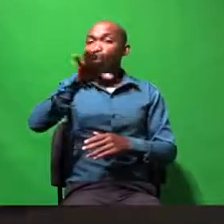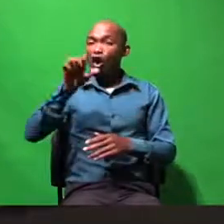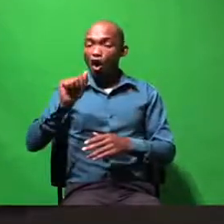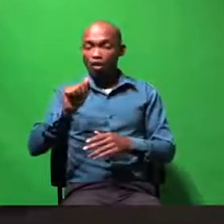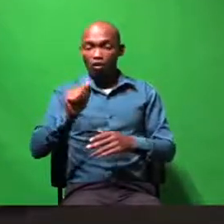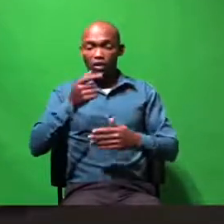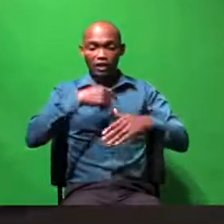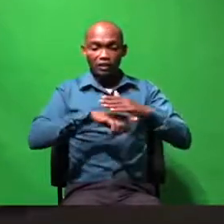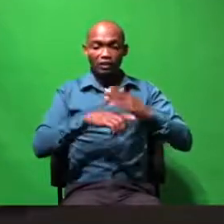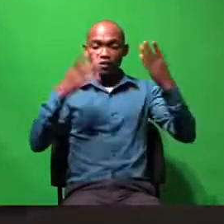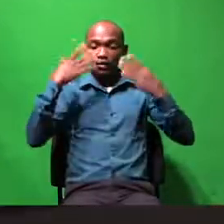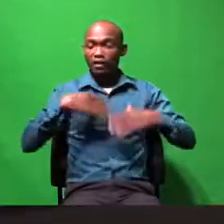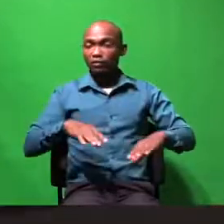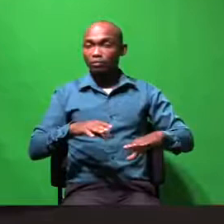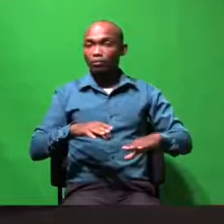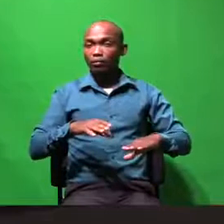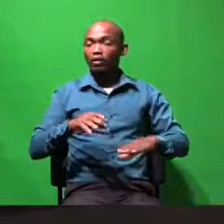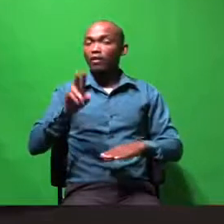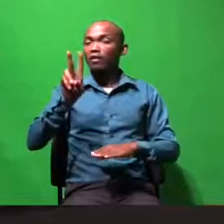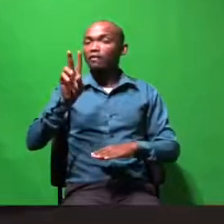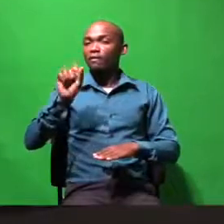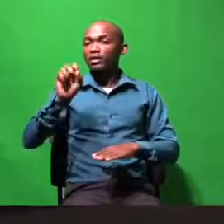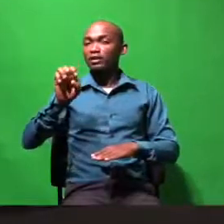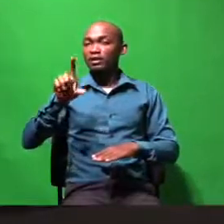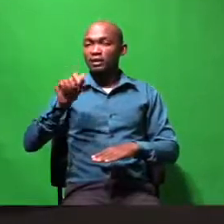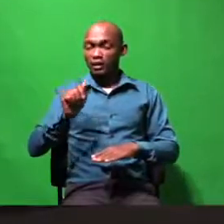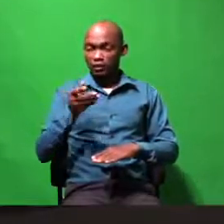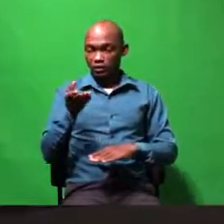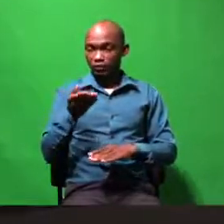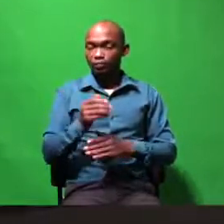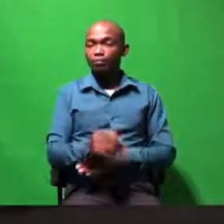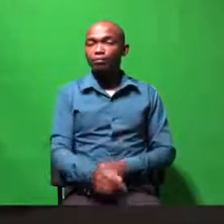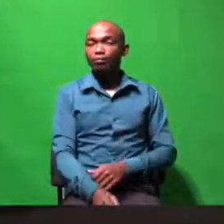the body as a lymph, purposely. So the lymph